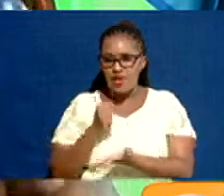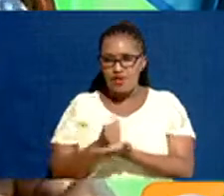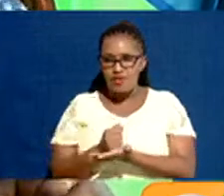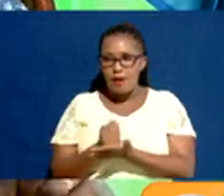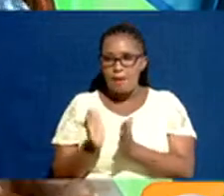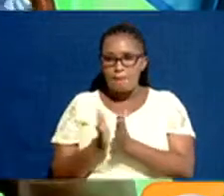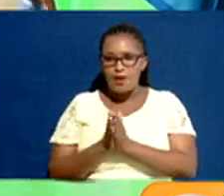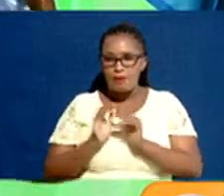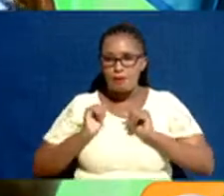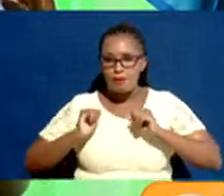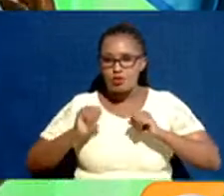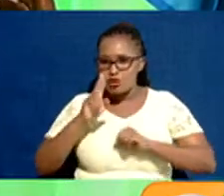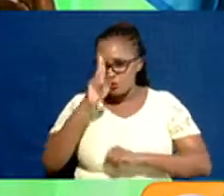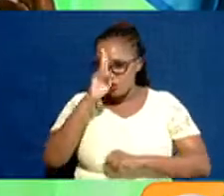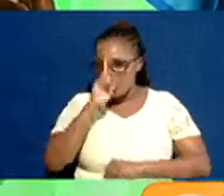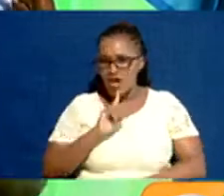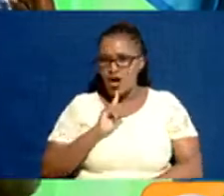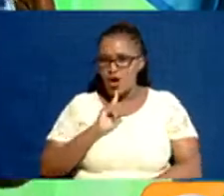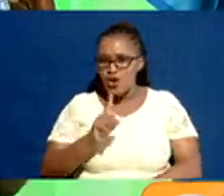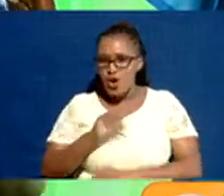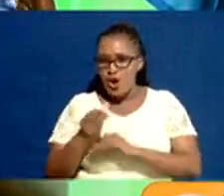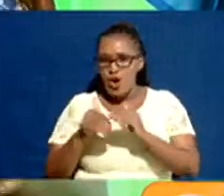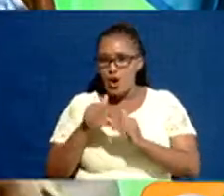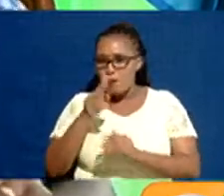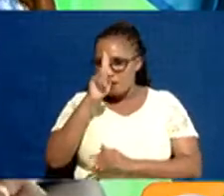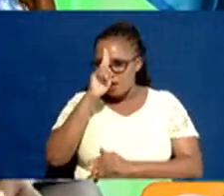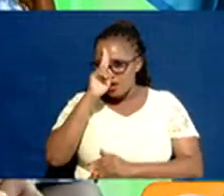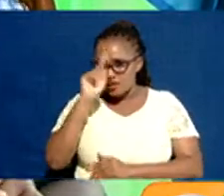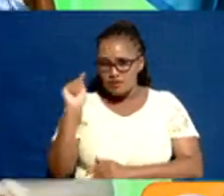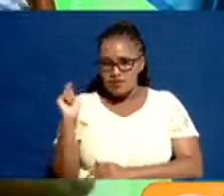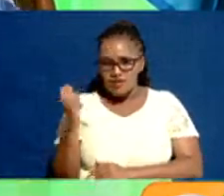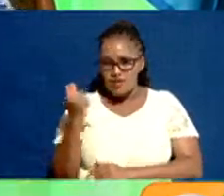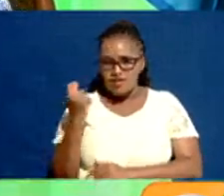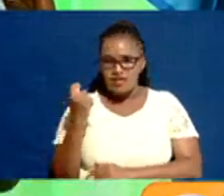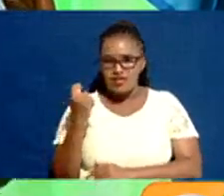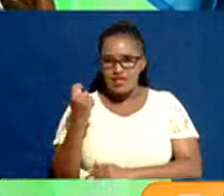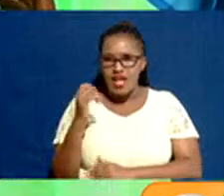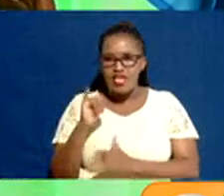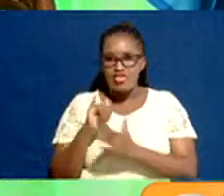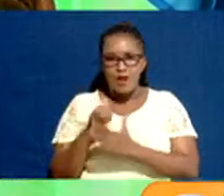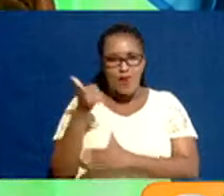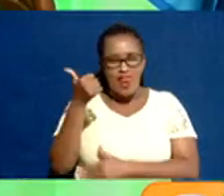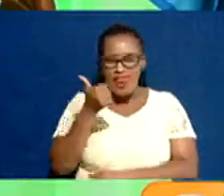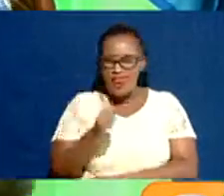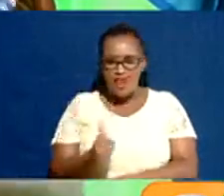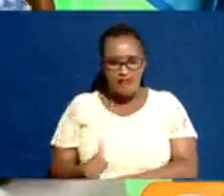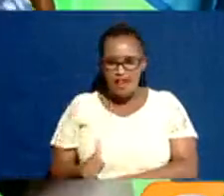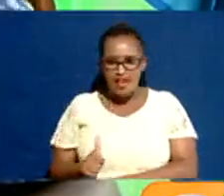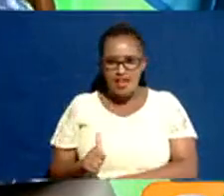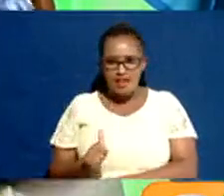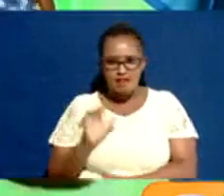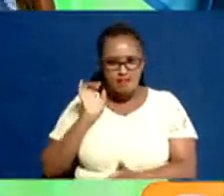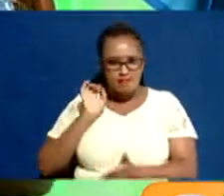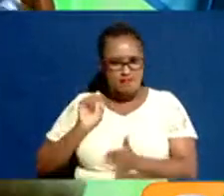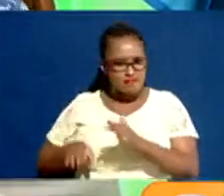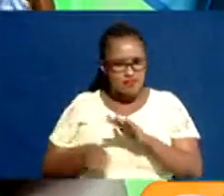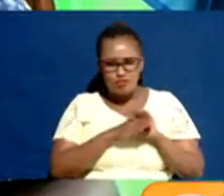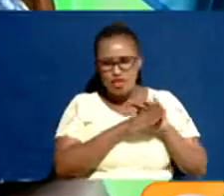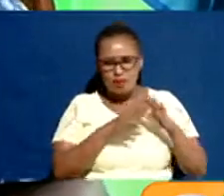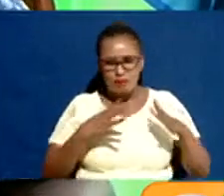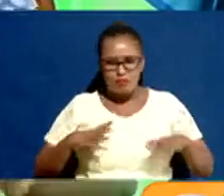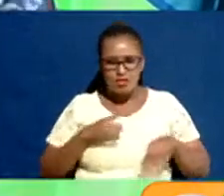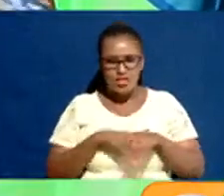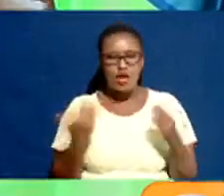Police, directing all police commanders in Kenya that there shall never be a night eviction. That is why we removed